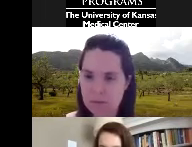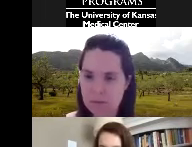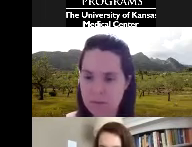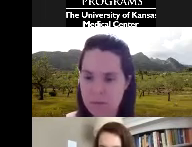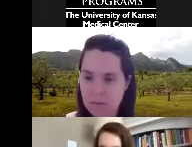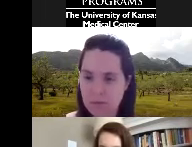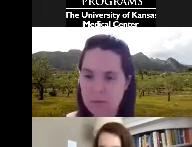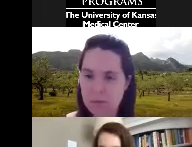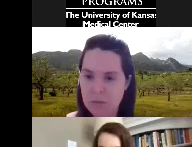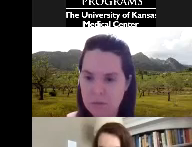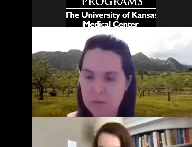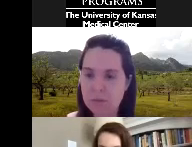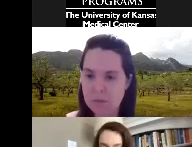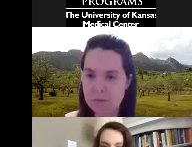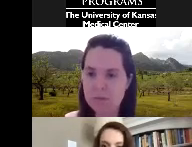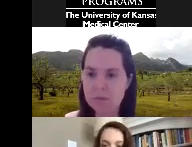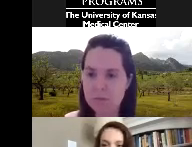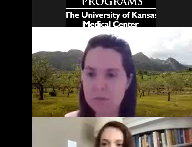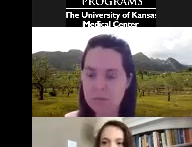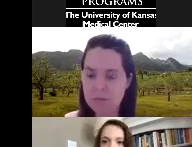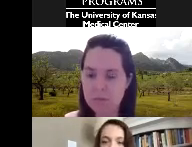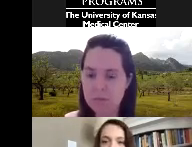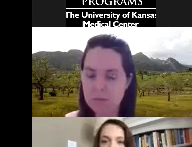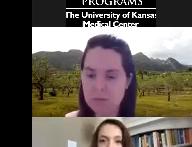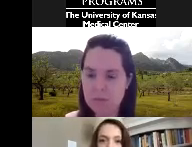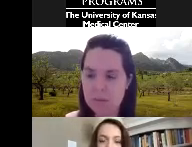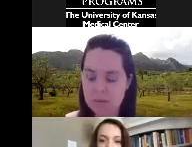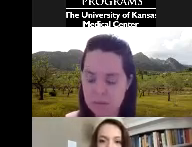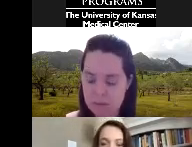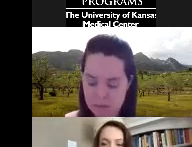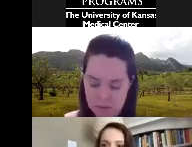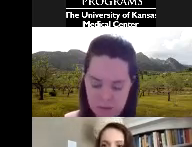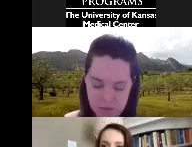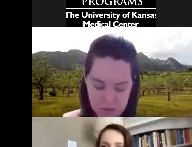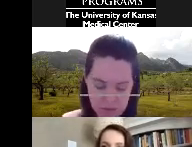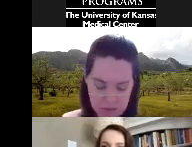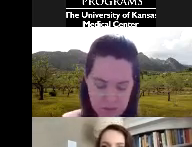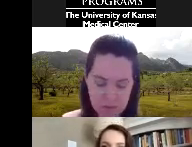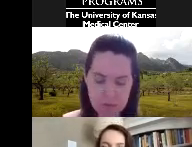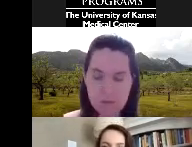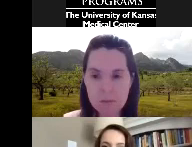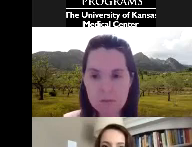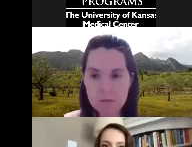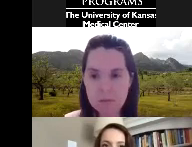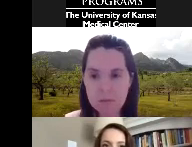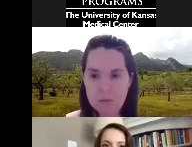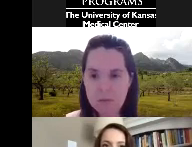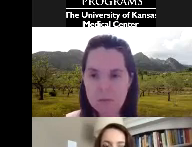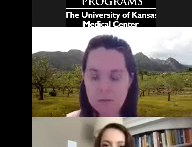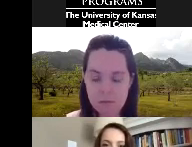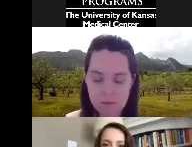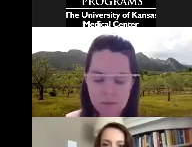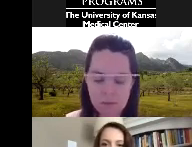hospital can be improved. Anesthesia in Peru can be improved. And, you know, that